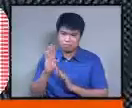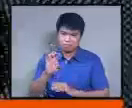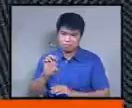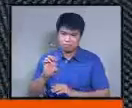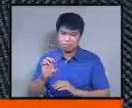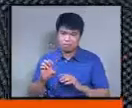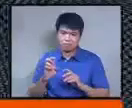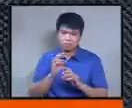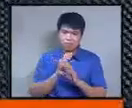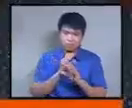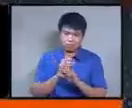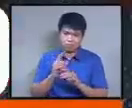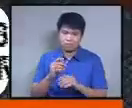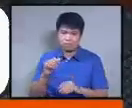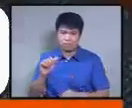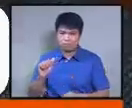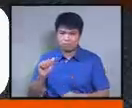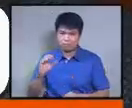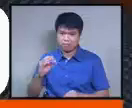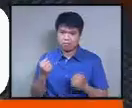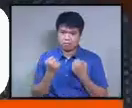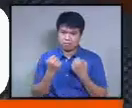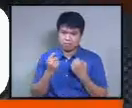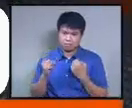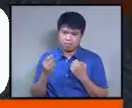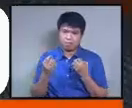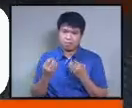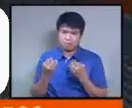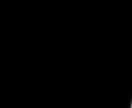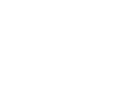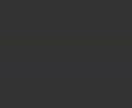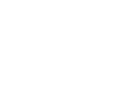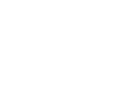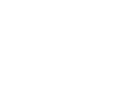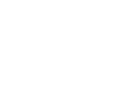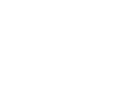aircon at ang lakas ng aircon na I'm sure maraming mga schools dyan at susunuran.